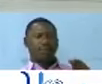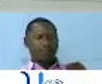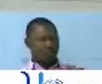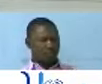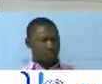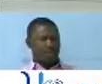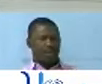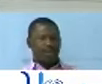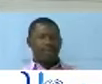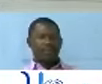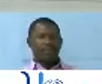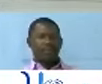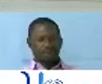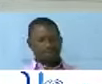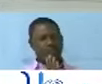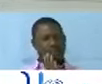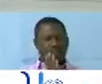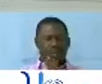it.